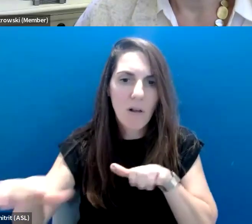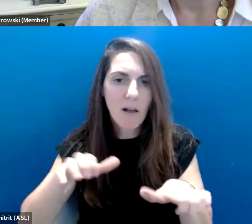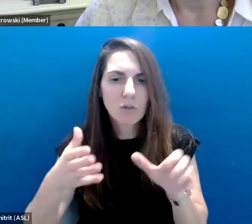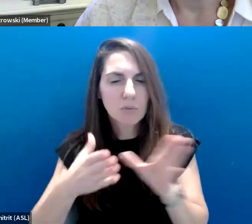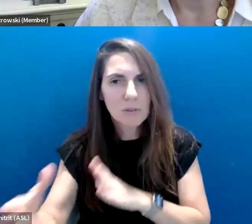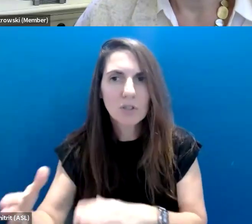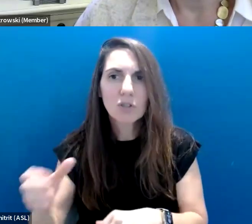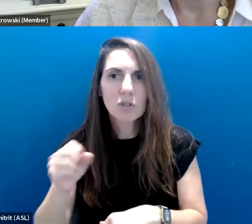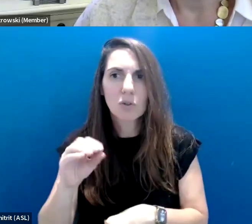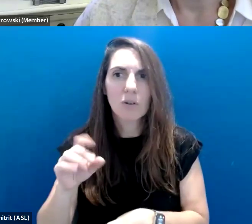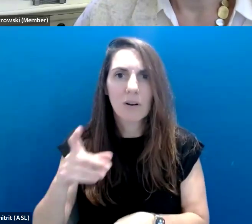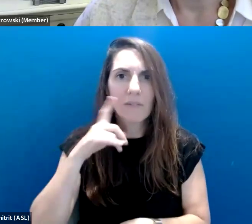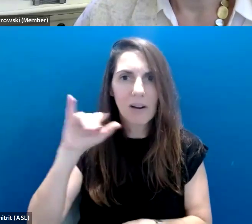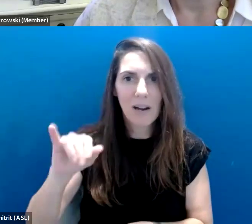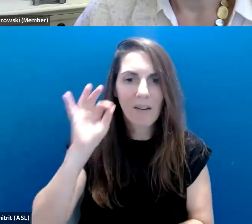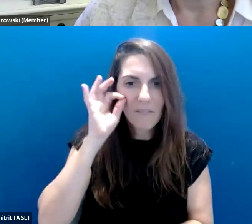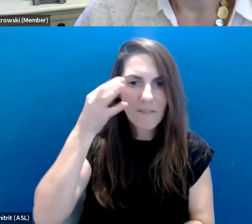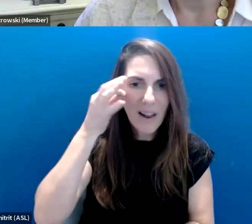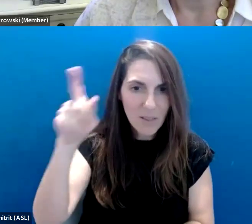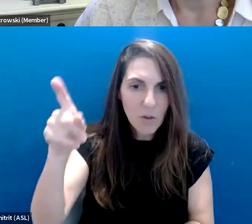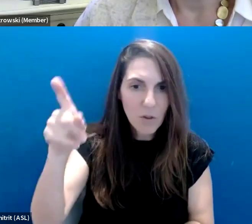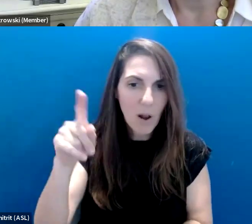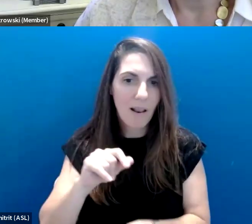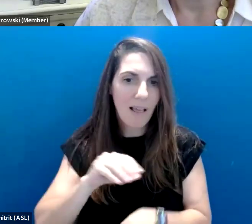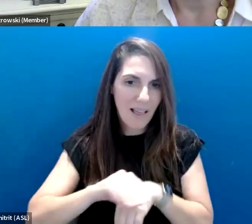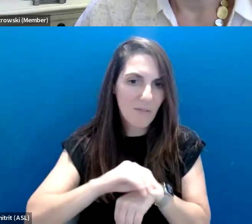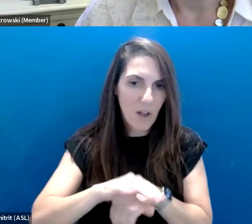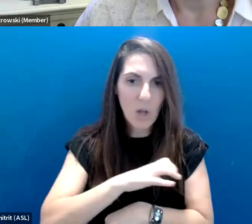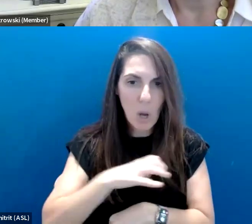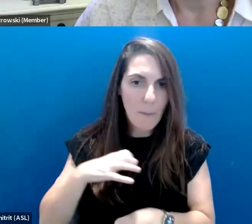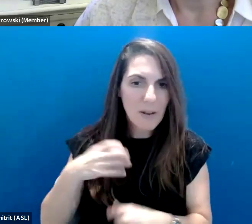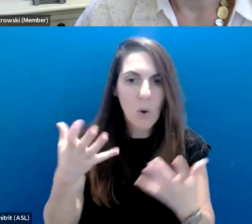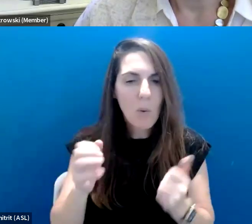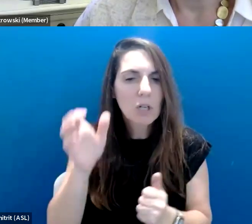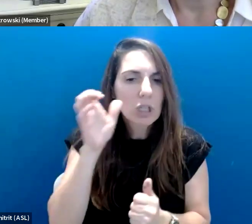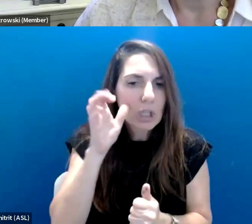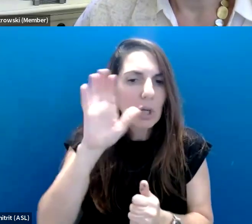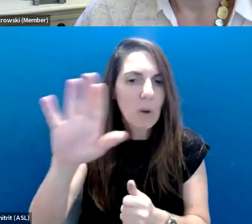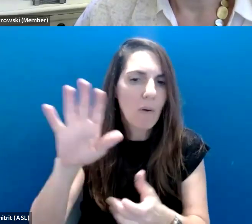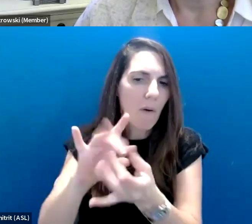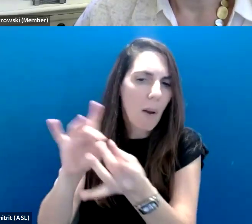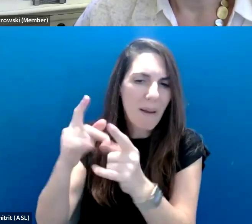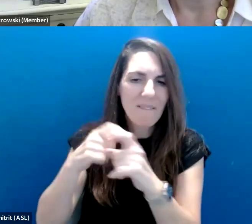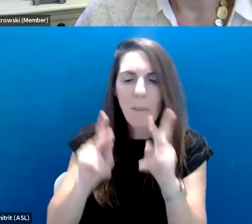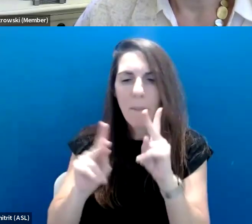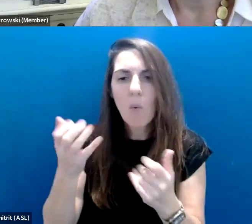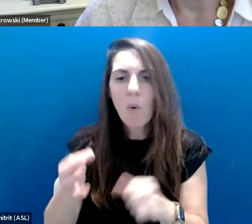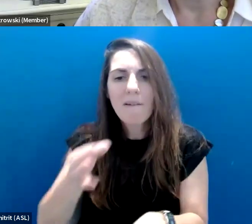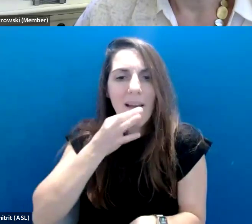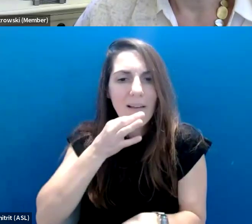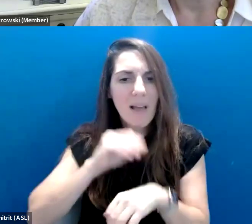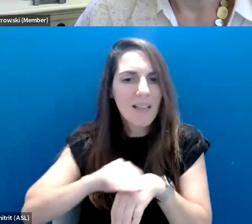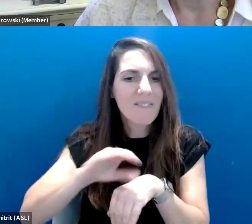to the extent that the Federal Advisory Committee wants the comments from the public, wants expert advice from